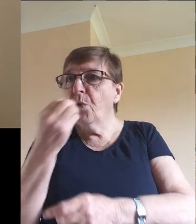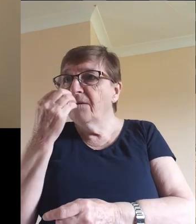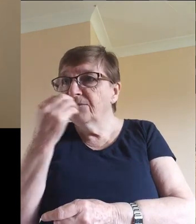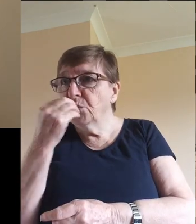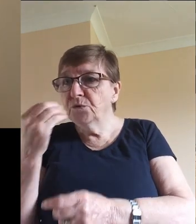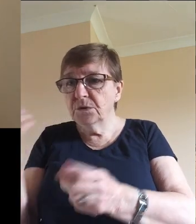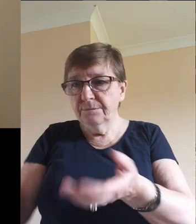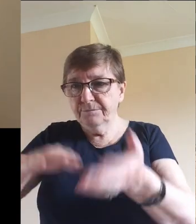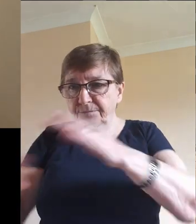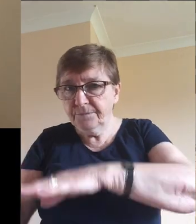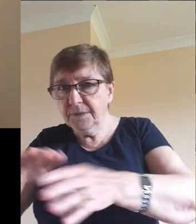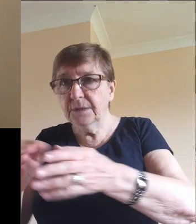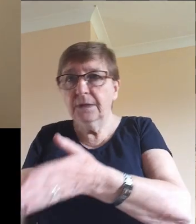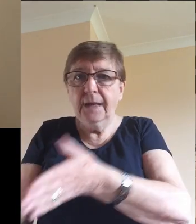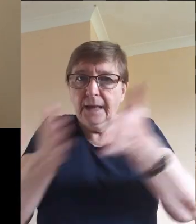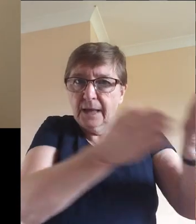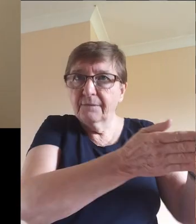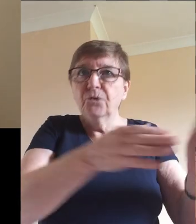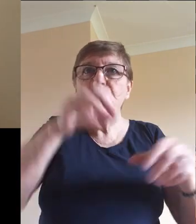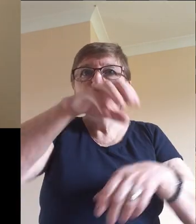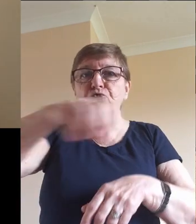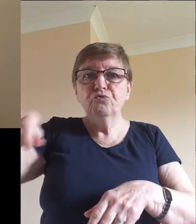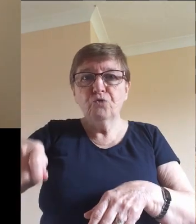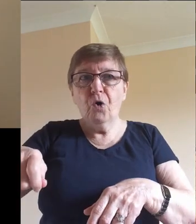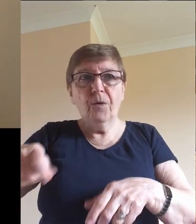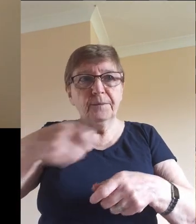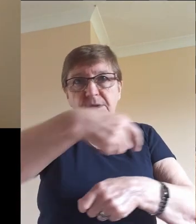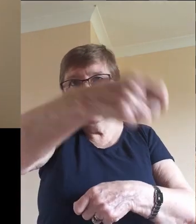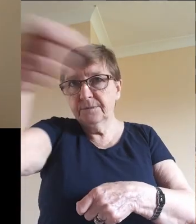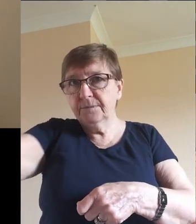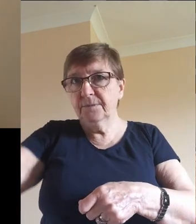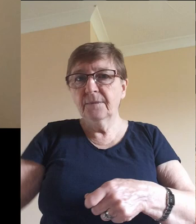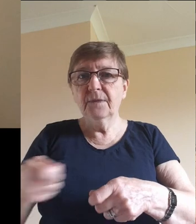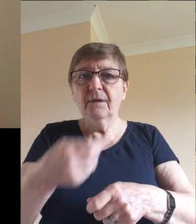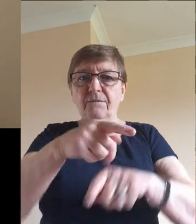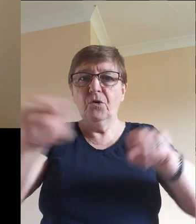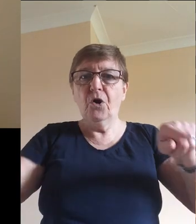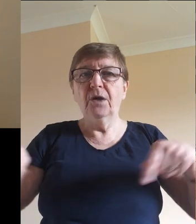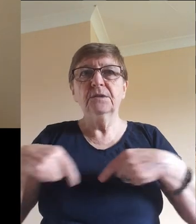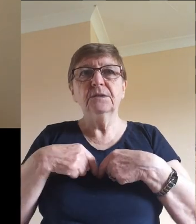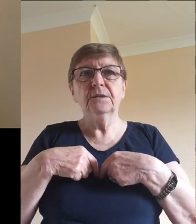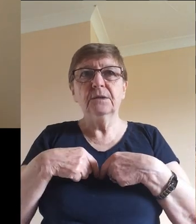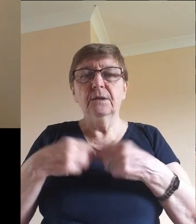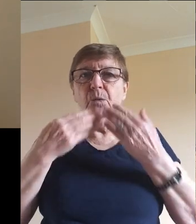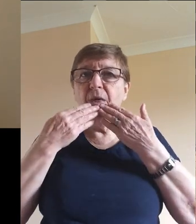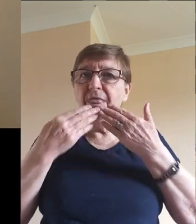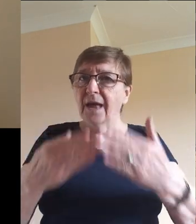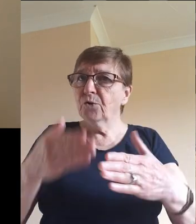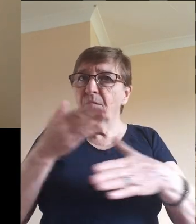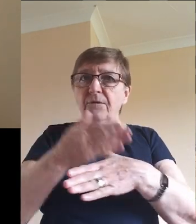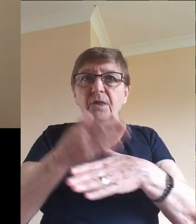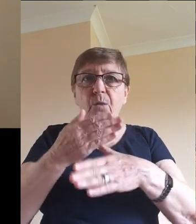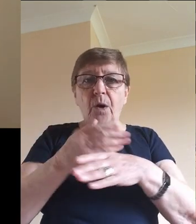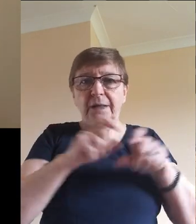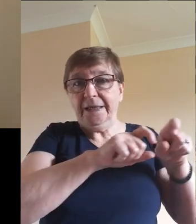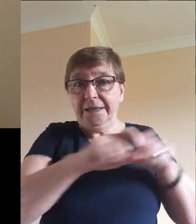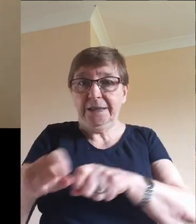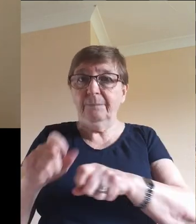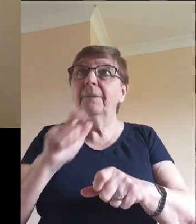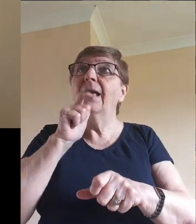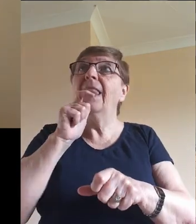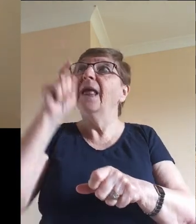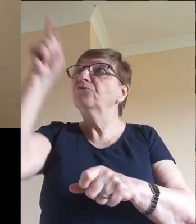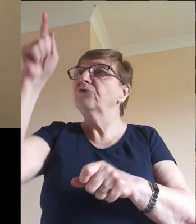and then serving the public. We thank you for the work that goes on to keep the power supplies going to our houses so that we are